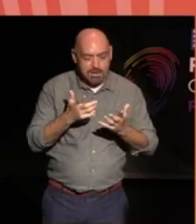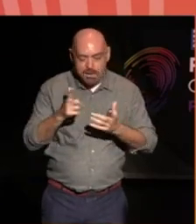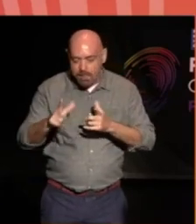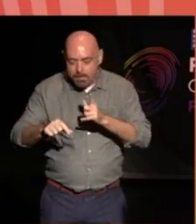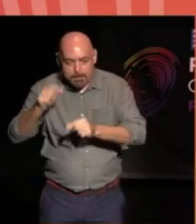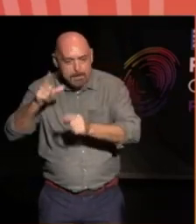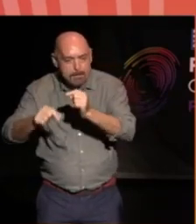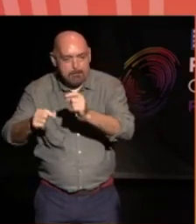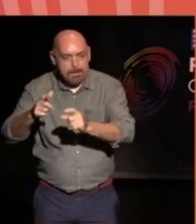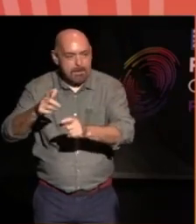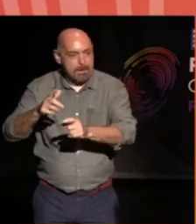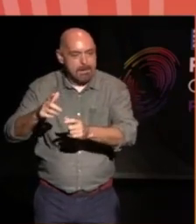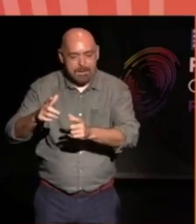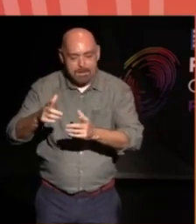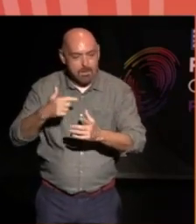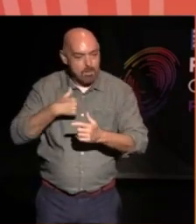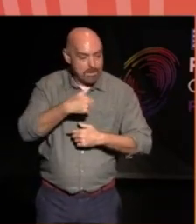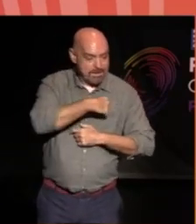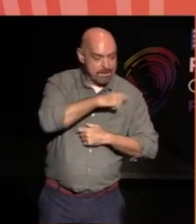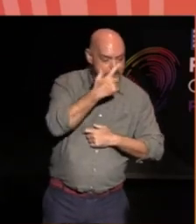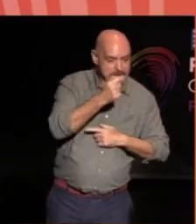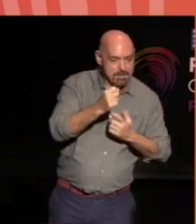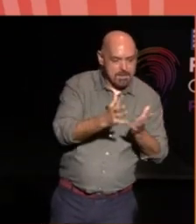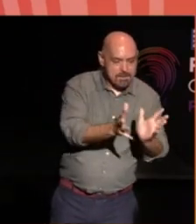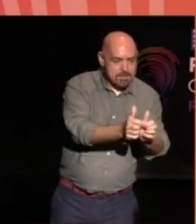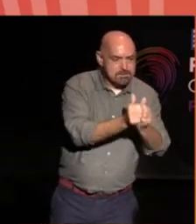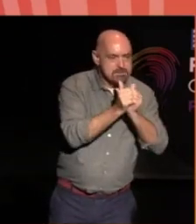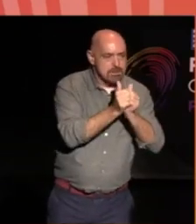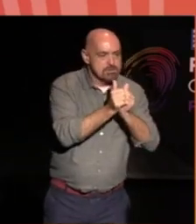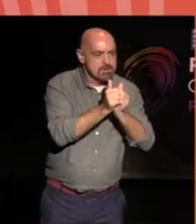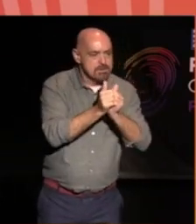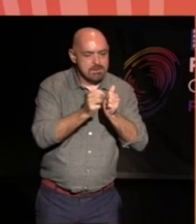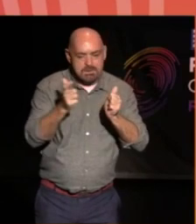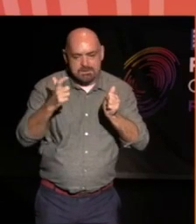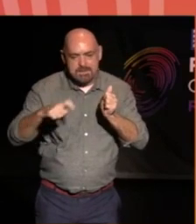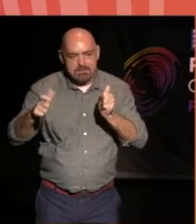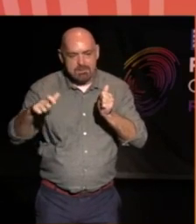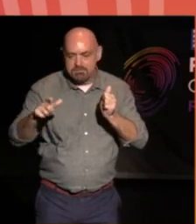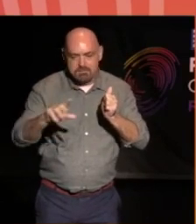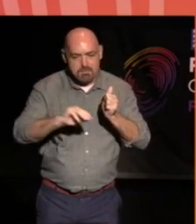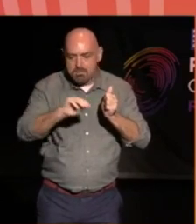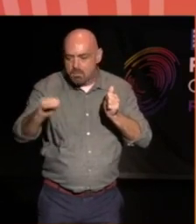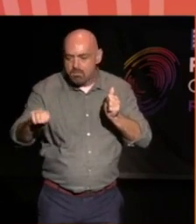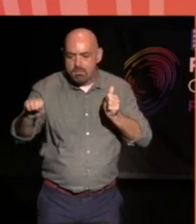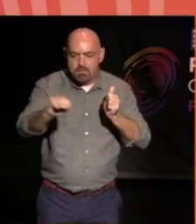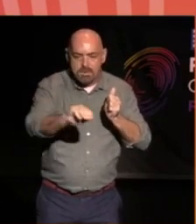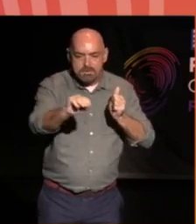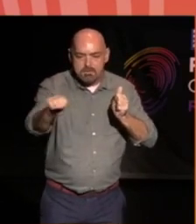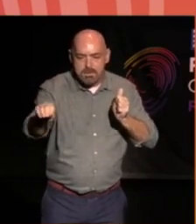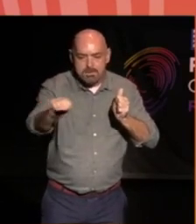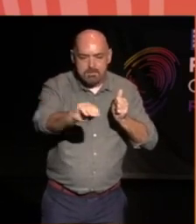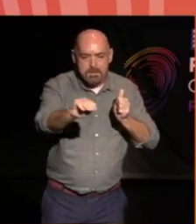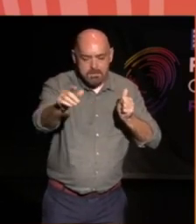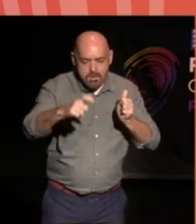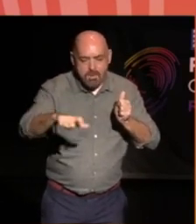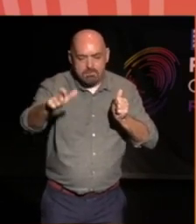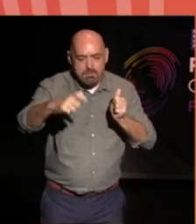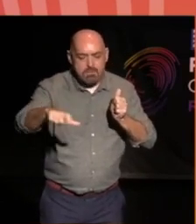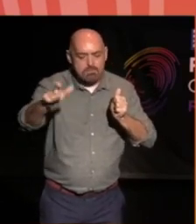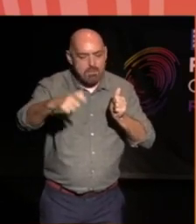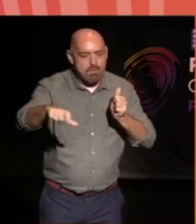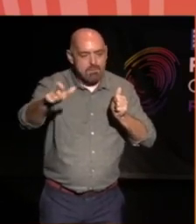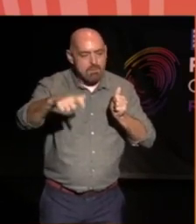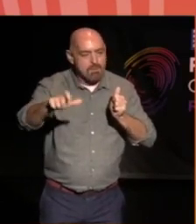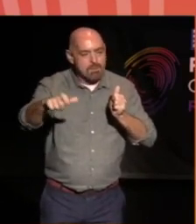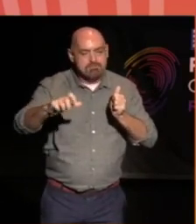the slack like we pick up the sacred, carrying it from place to place, and on